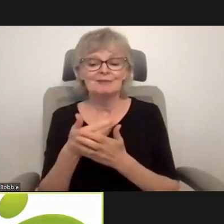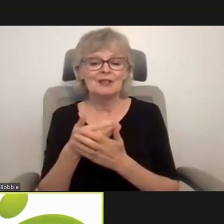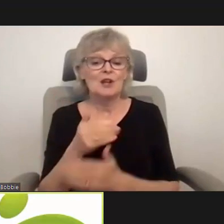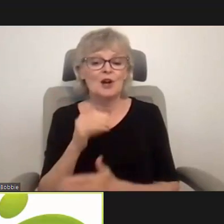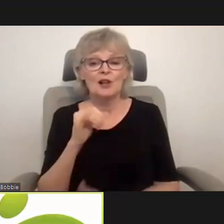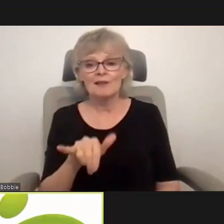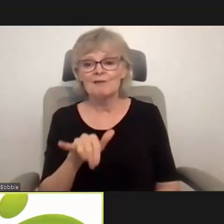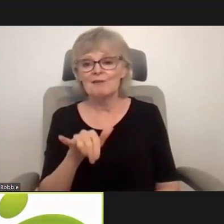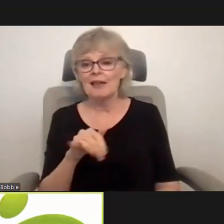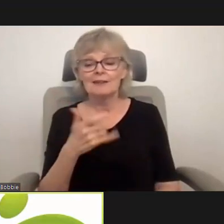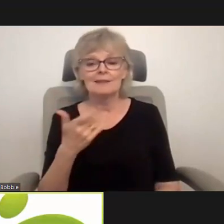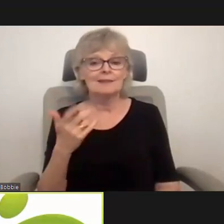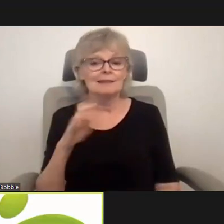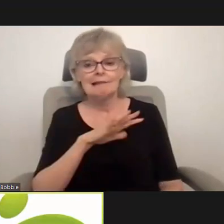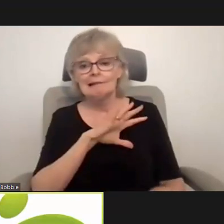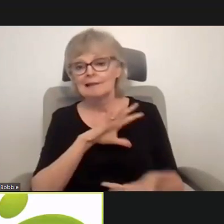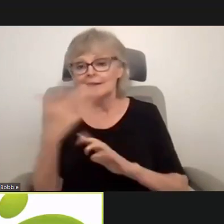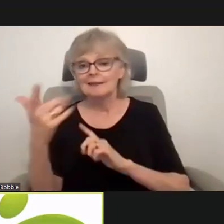all this chaos,